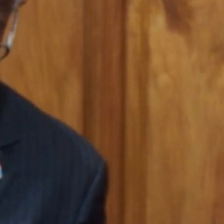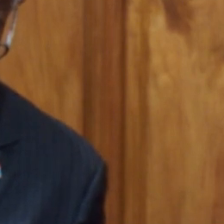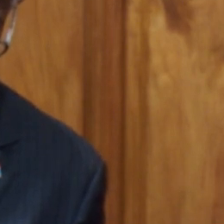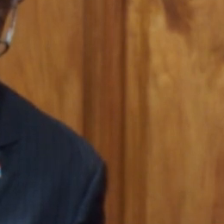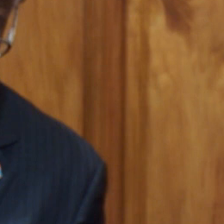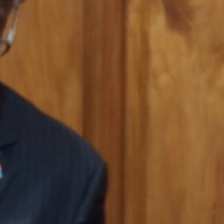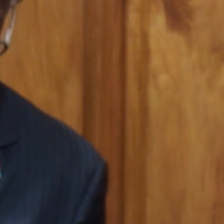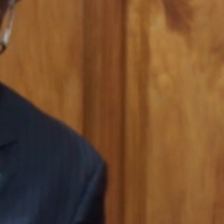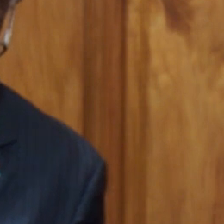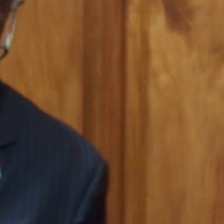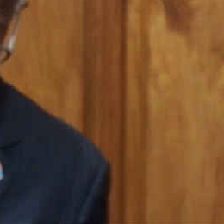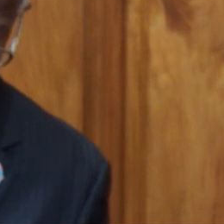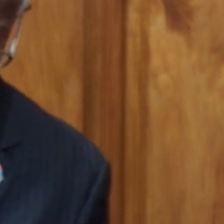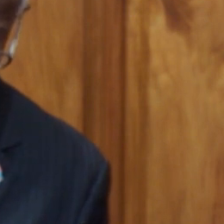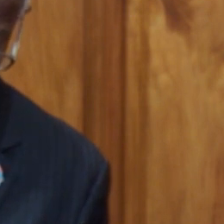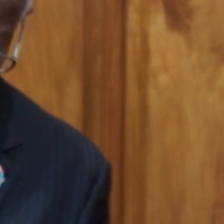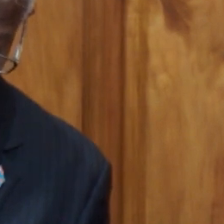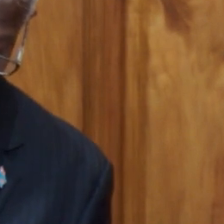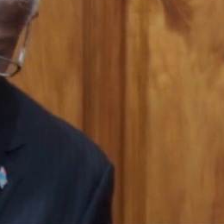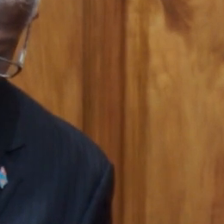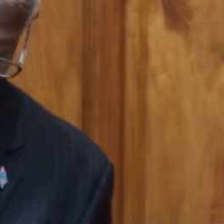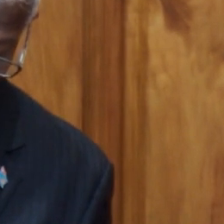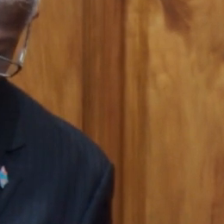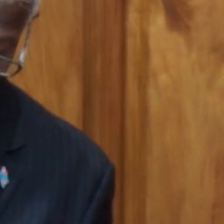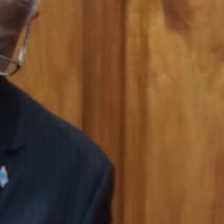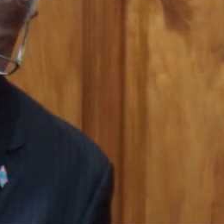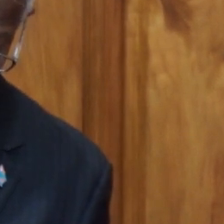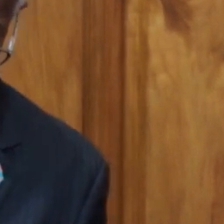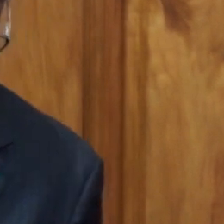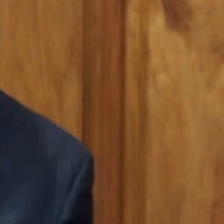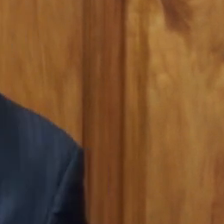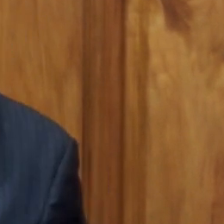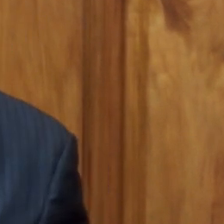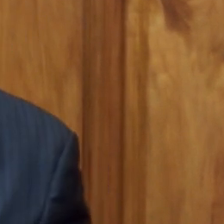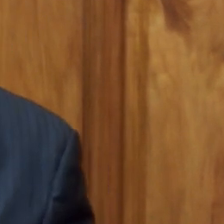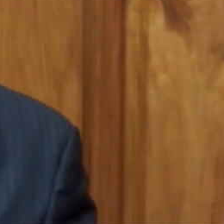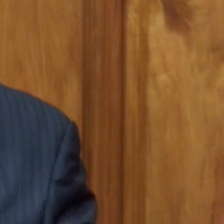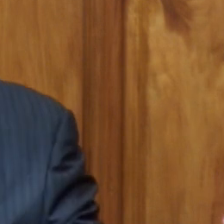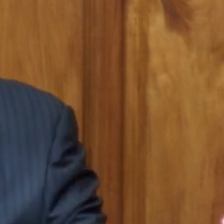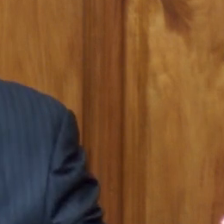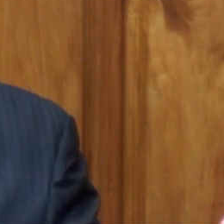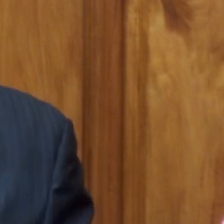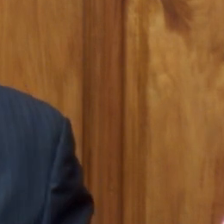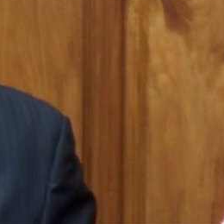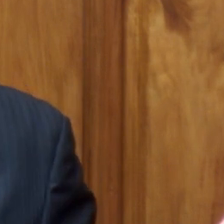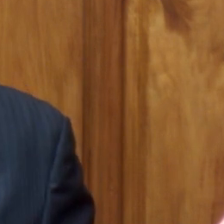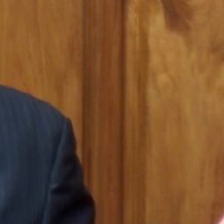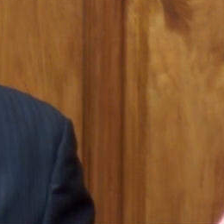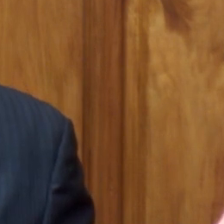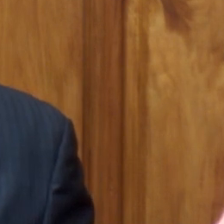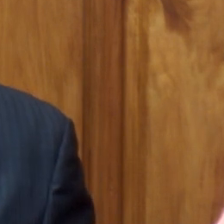members of the opposition talking about the budget, it has been astounding. Their comments have shown their true